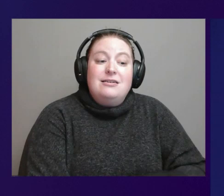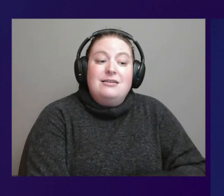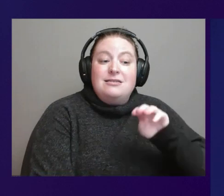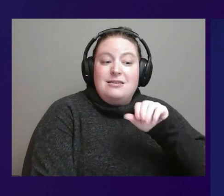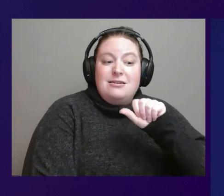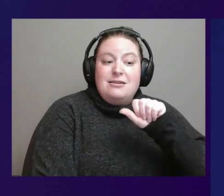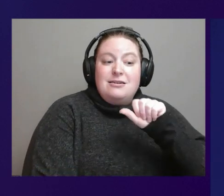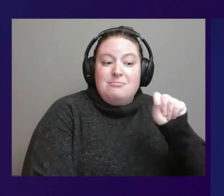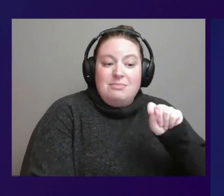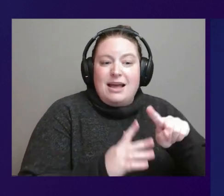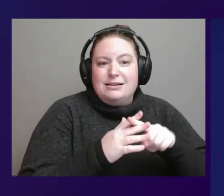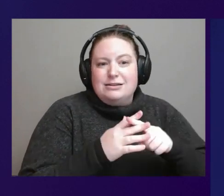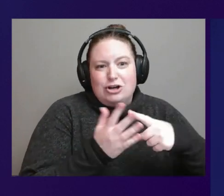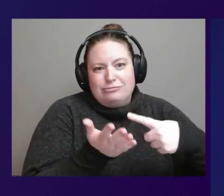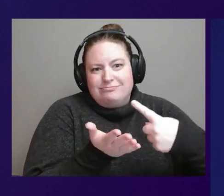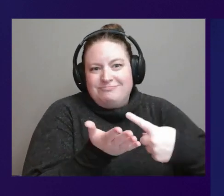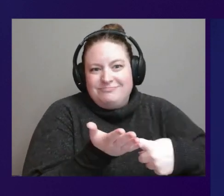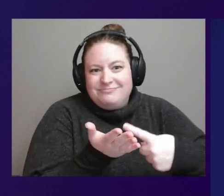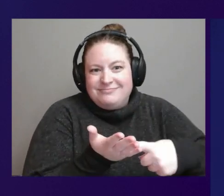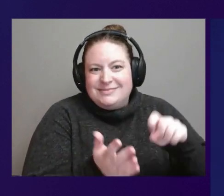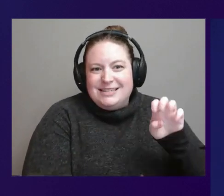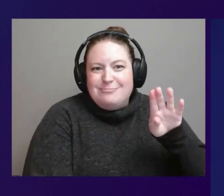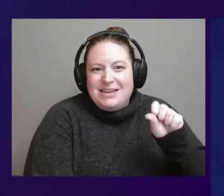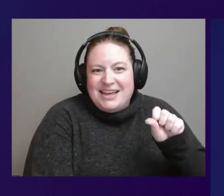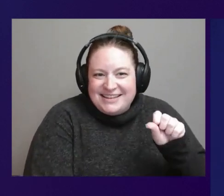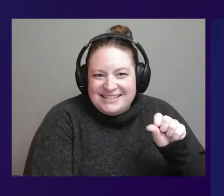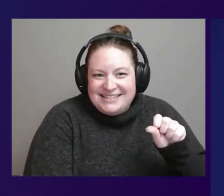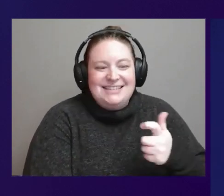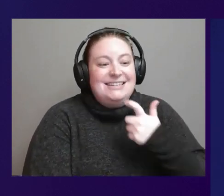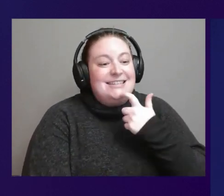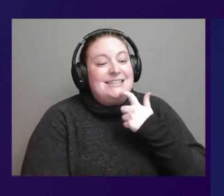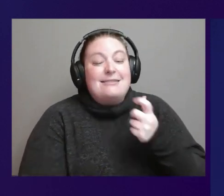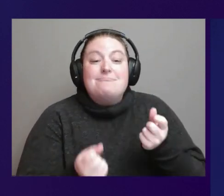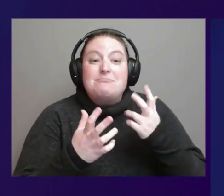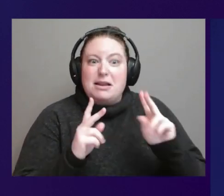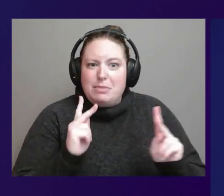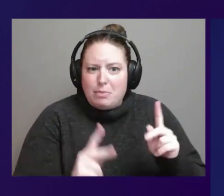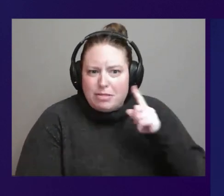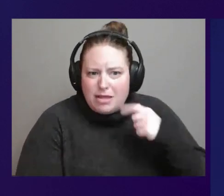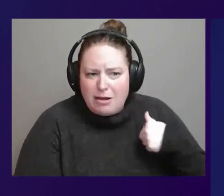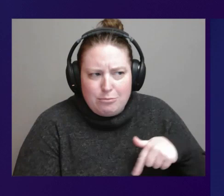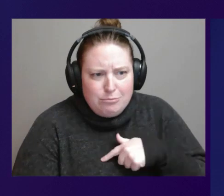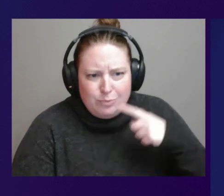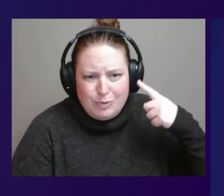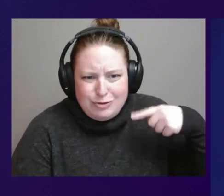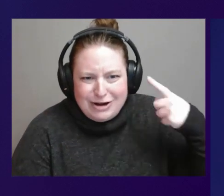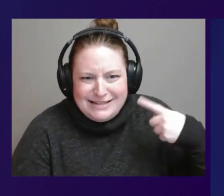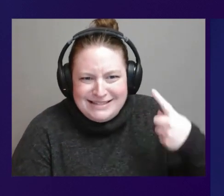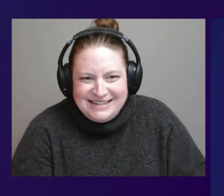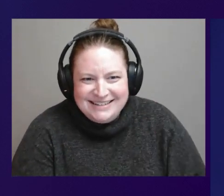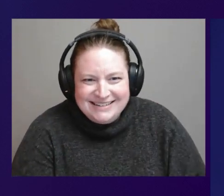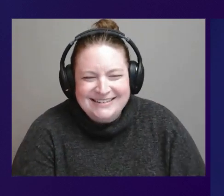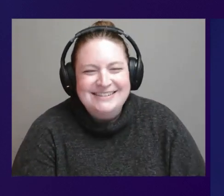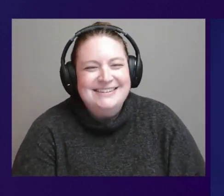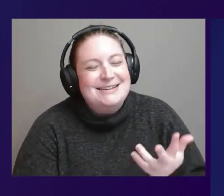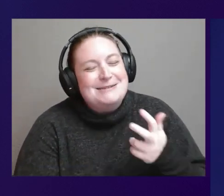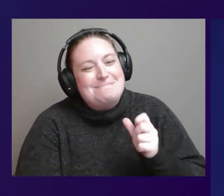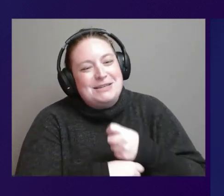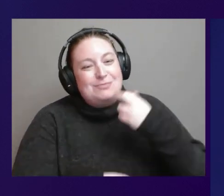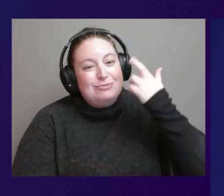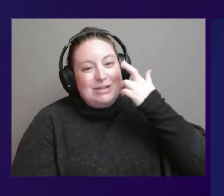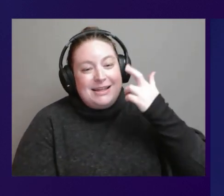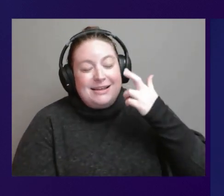EBS, and what he started off and he said, a lot of people thought we were crazy. And that makes me realize that when you're